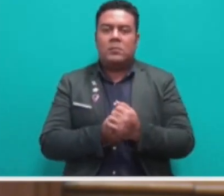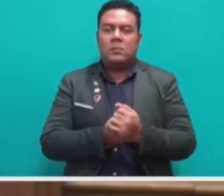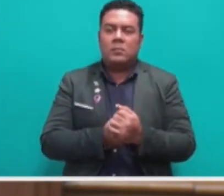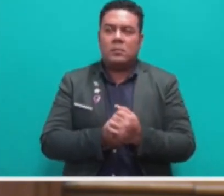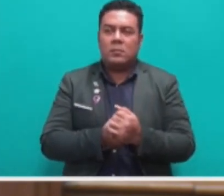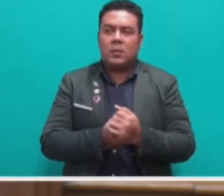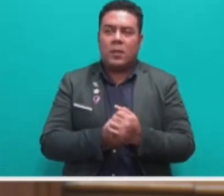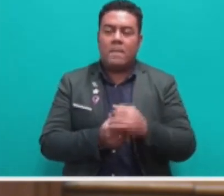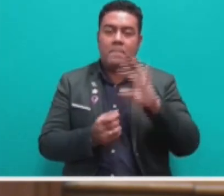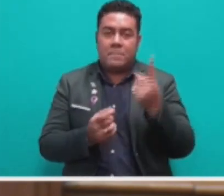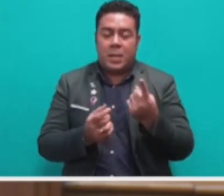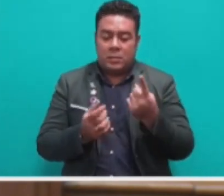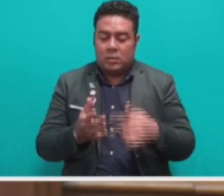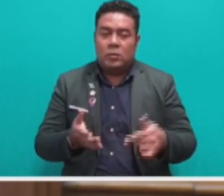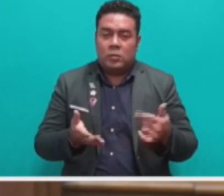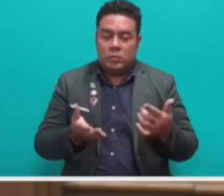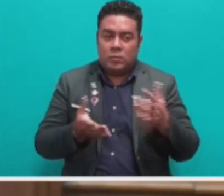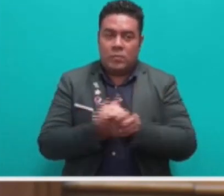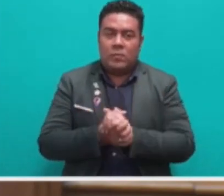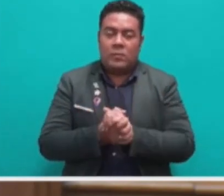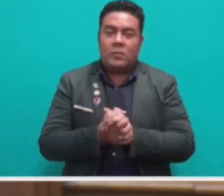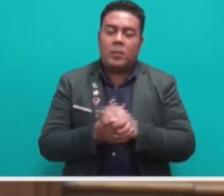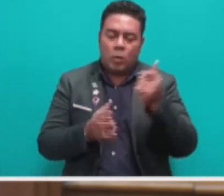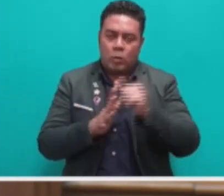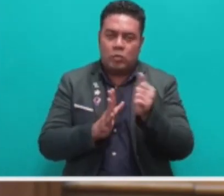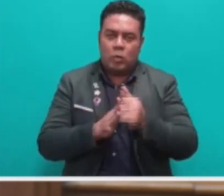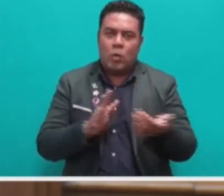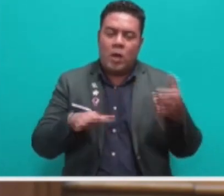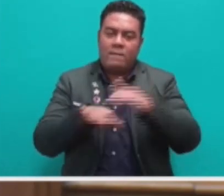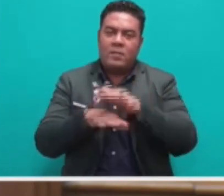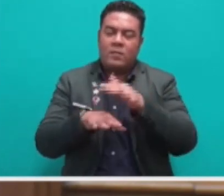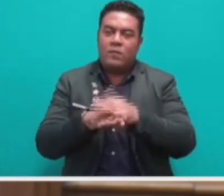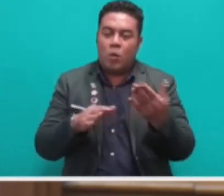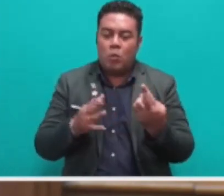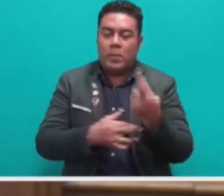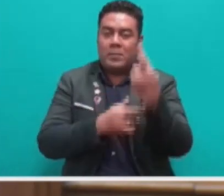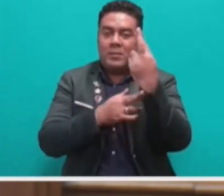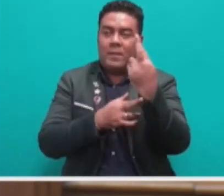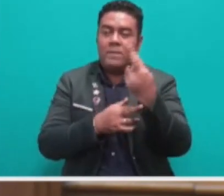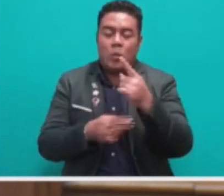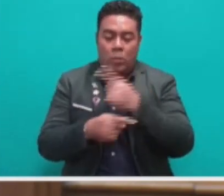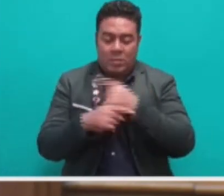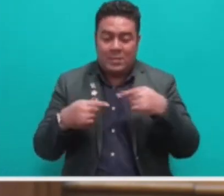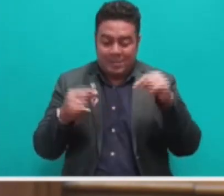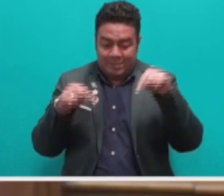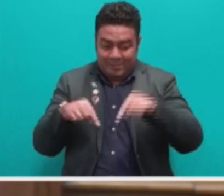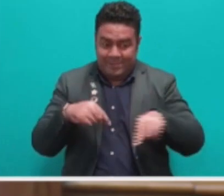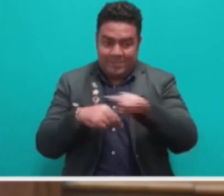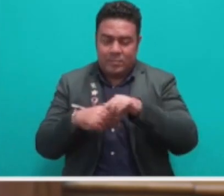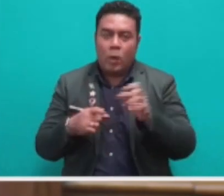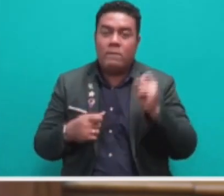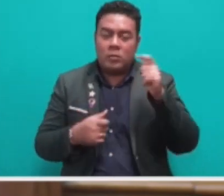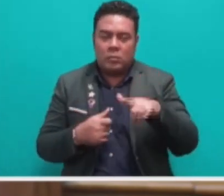The extra loading also covers for representational events where these officials